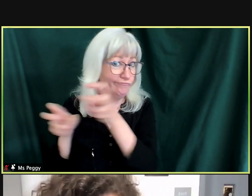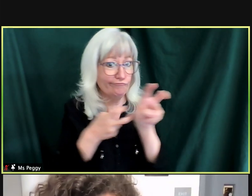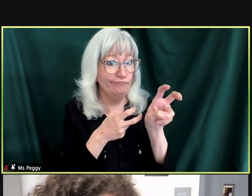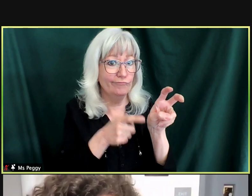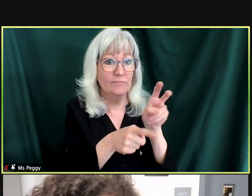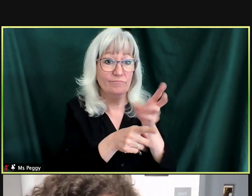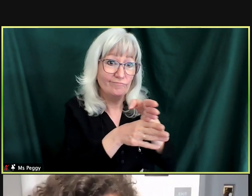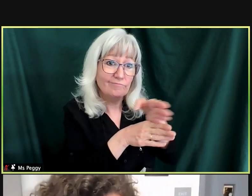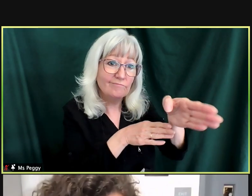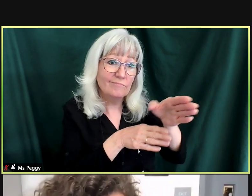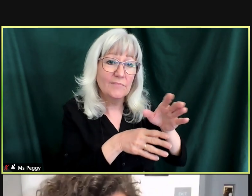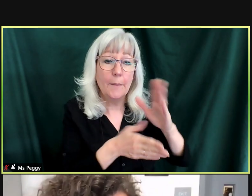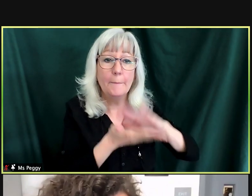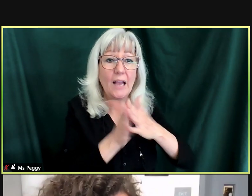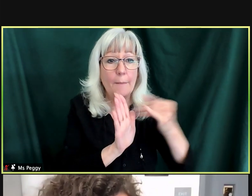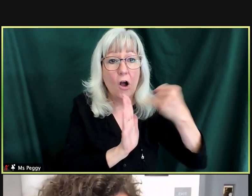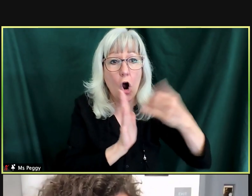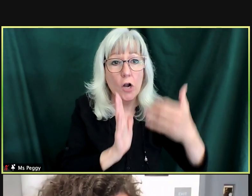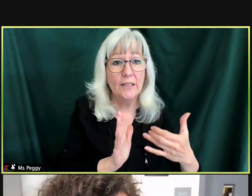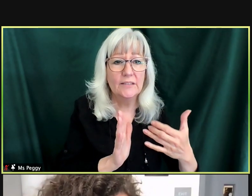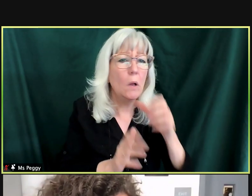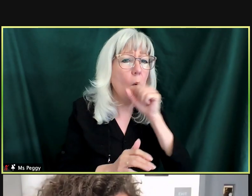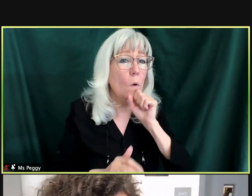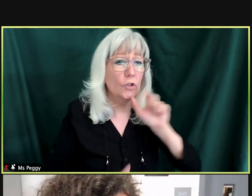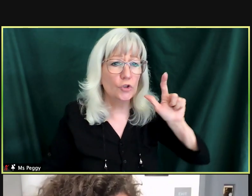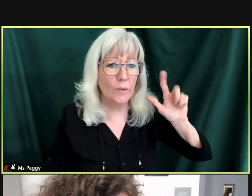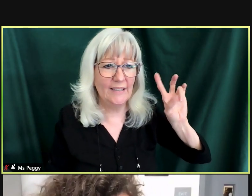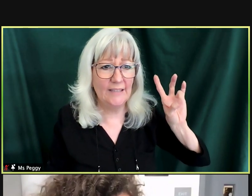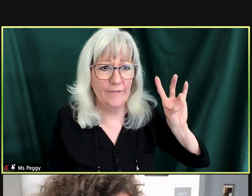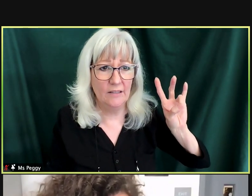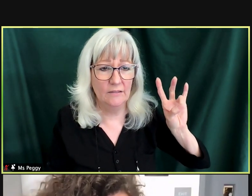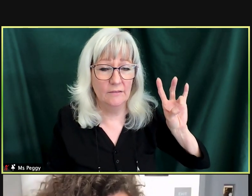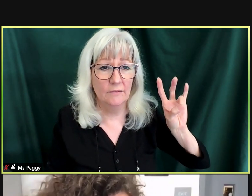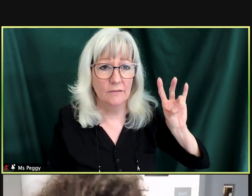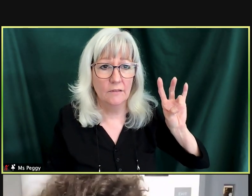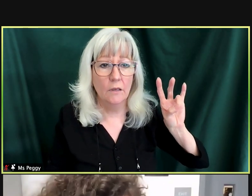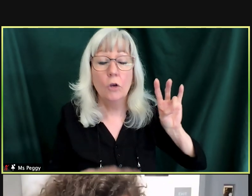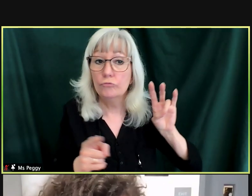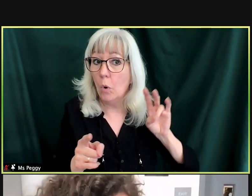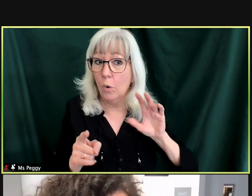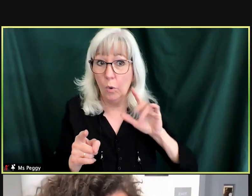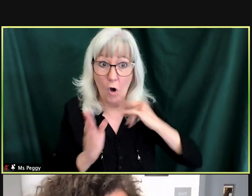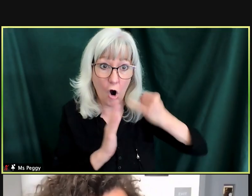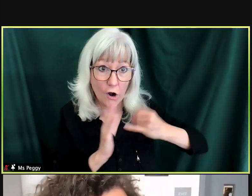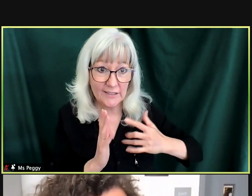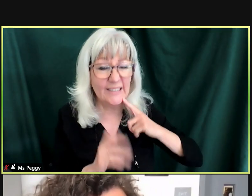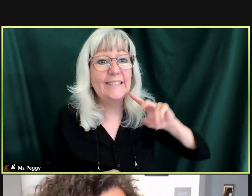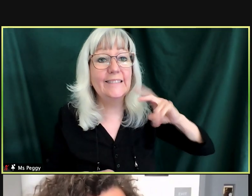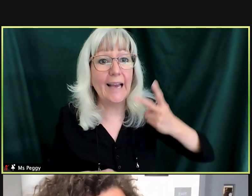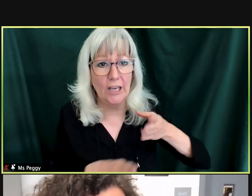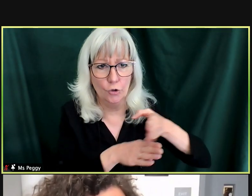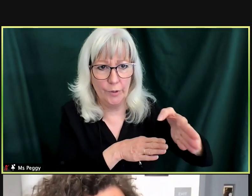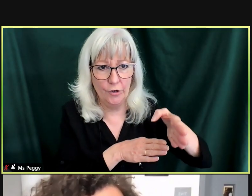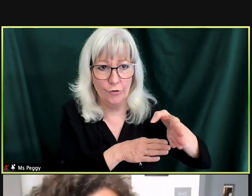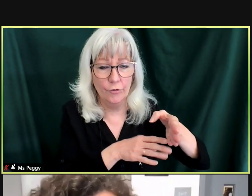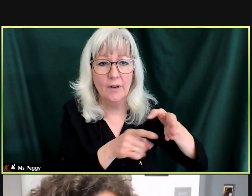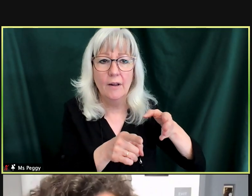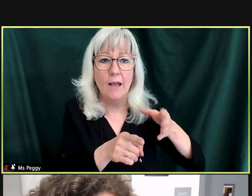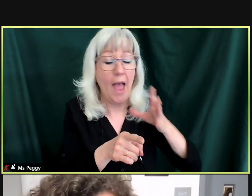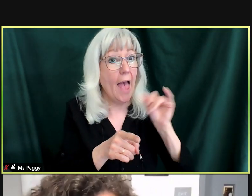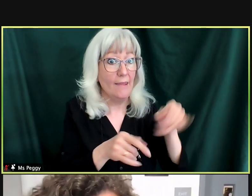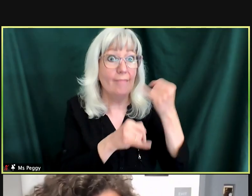being an artist when he was like 27. So the artist was a second career for him. And it was his